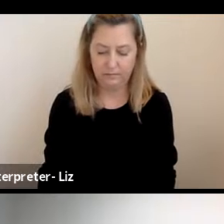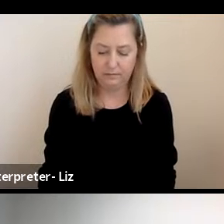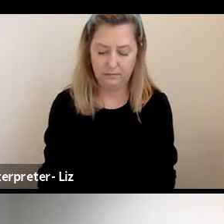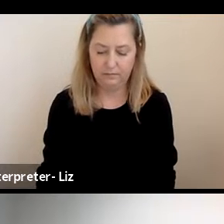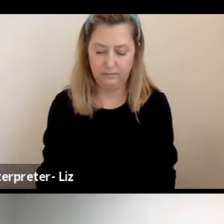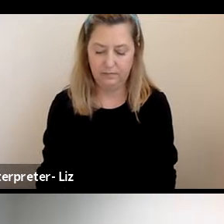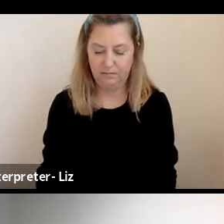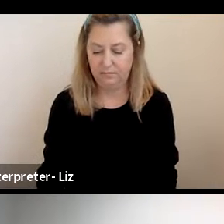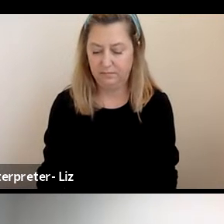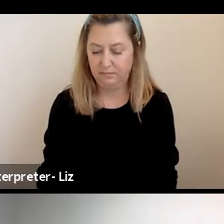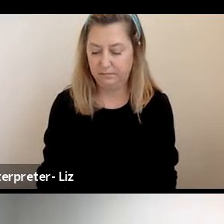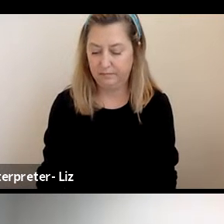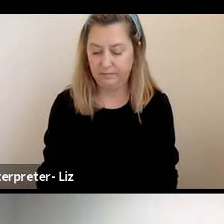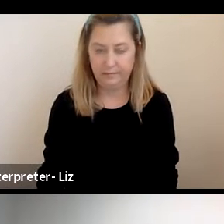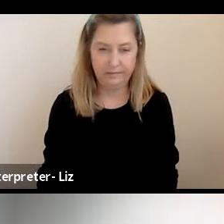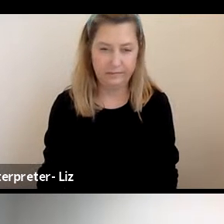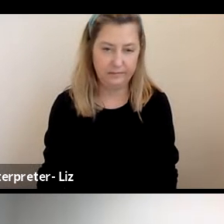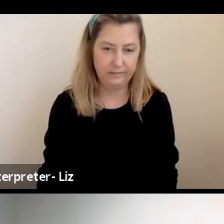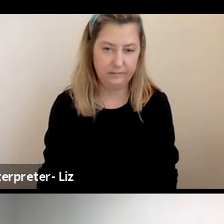computer. Okay.